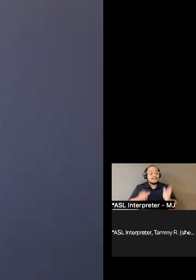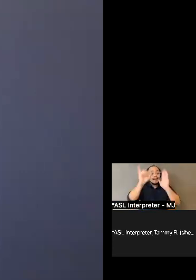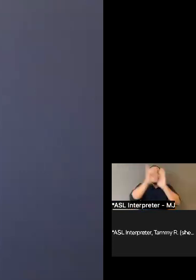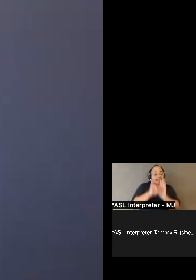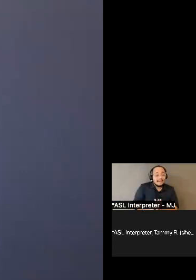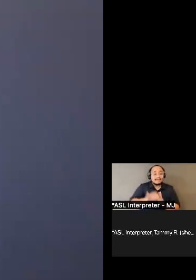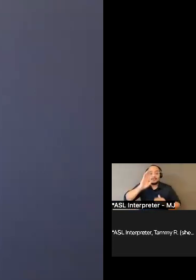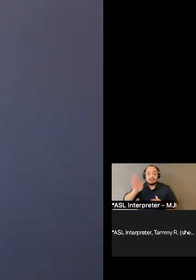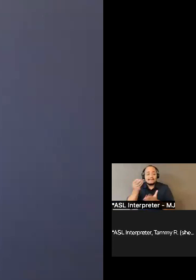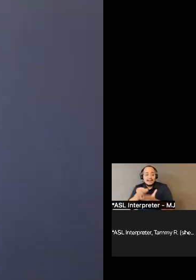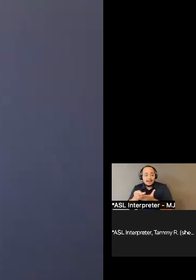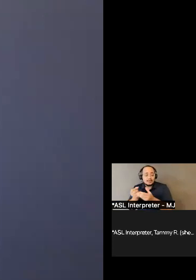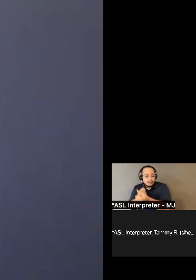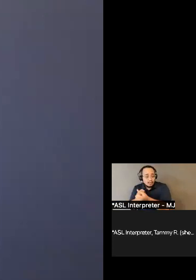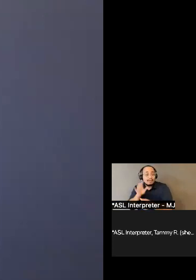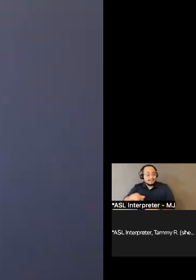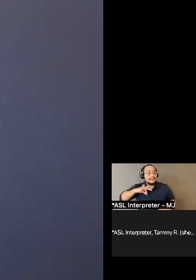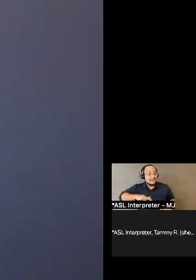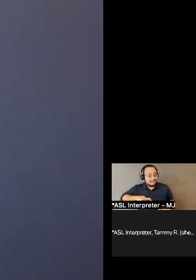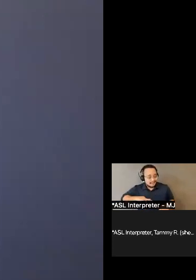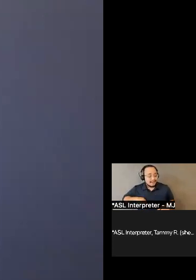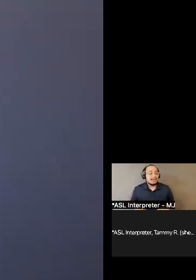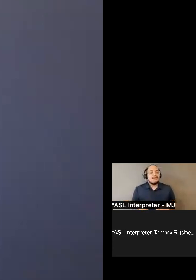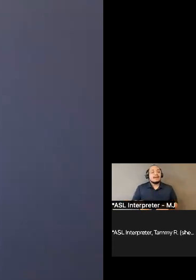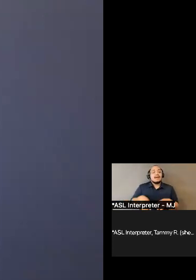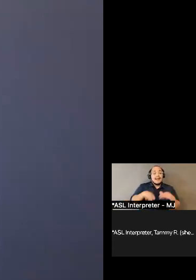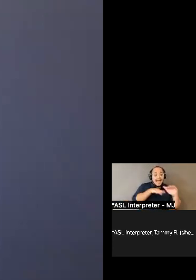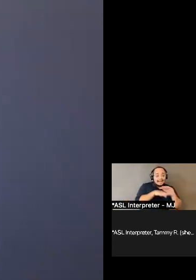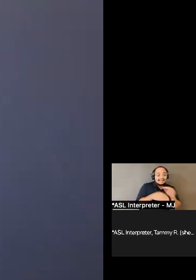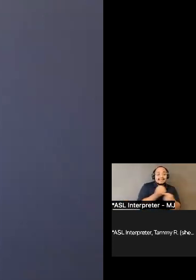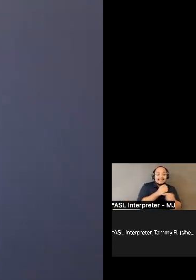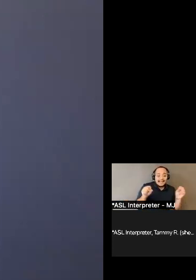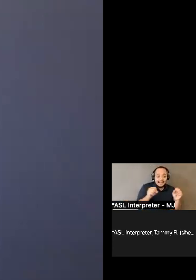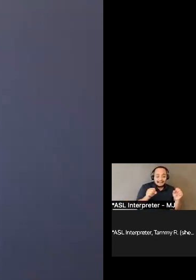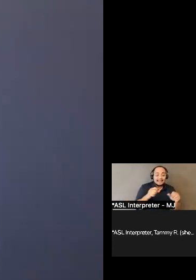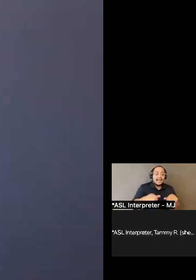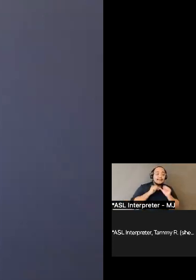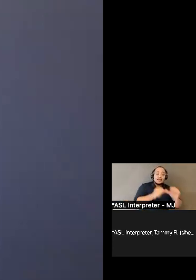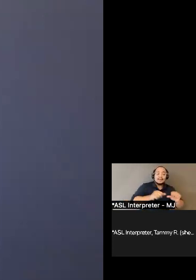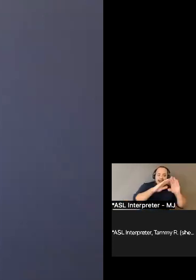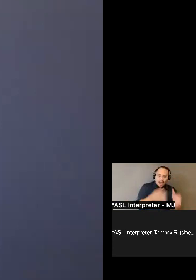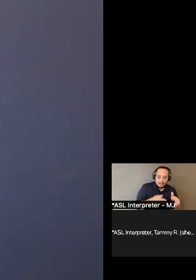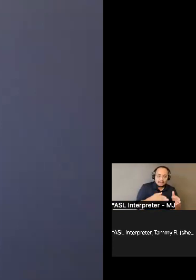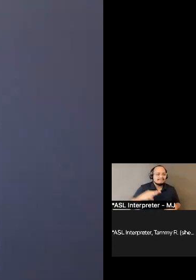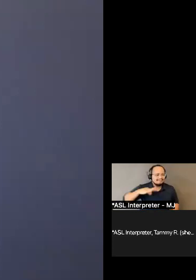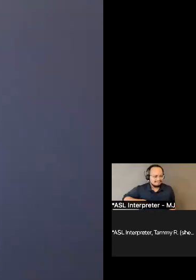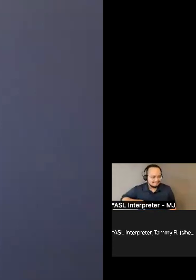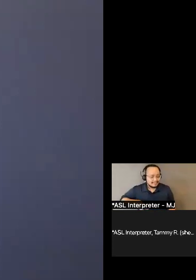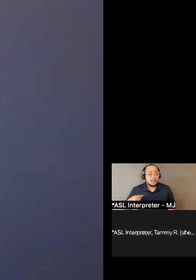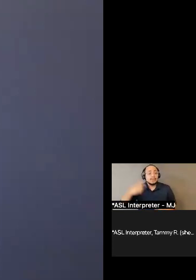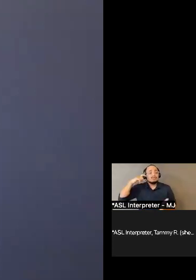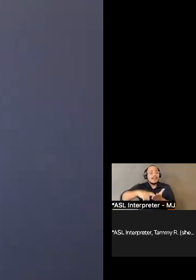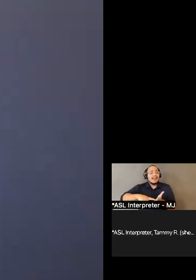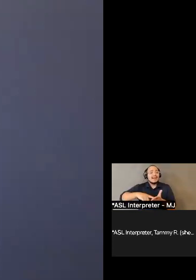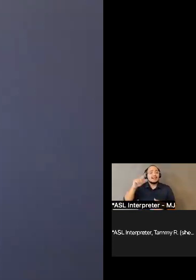direct financial support as helpful in accessing or maintaining safety and permanent housing. We know that low